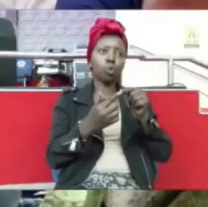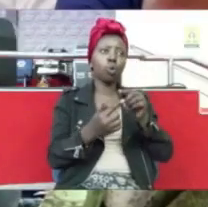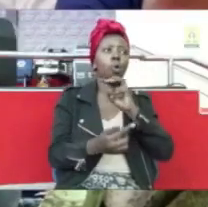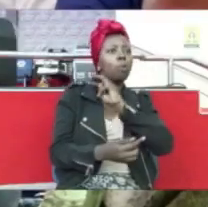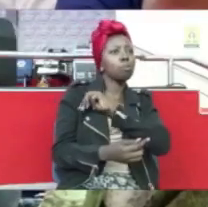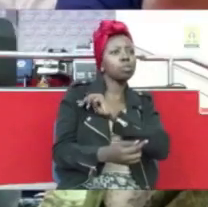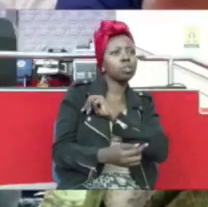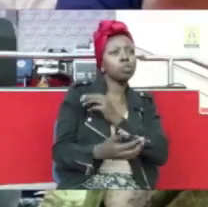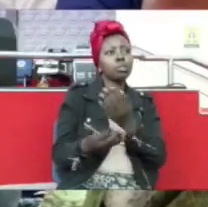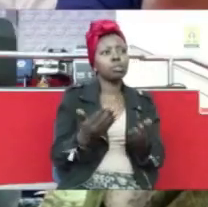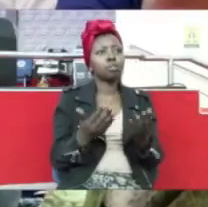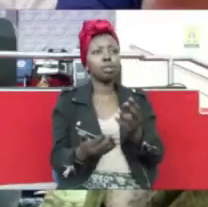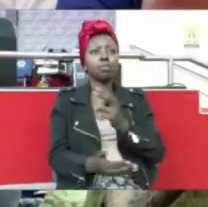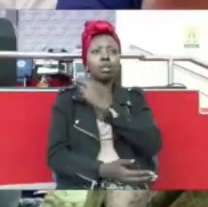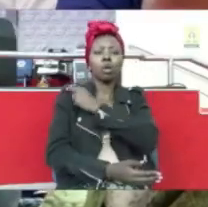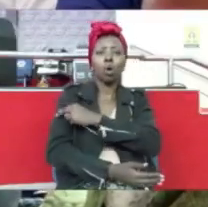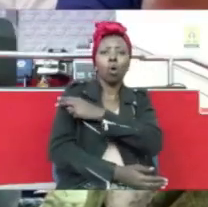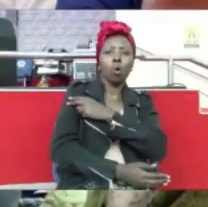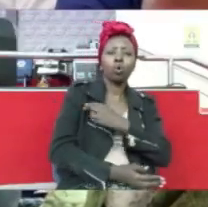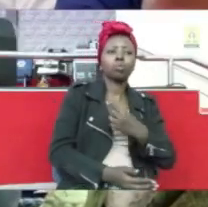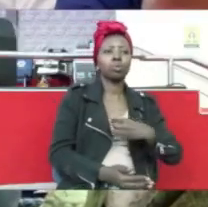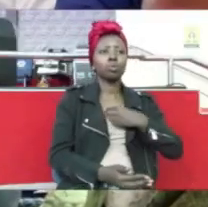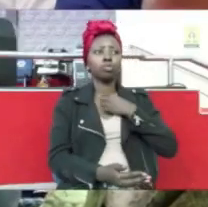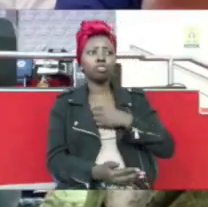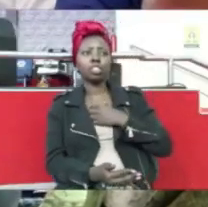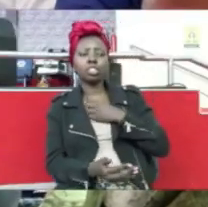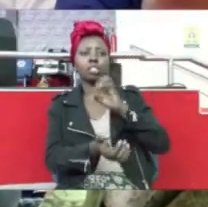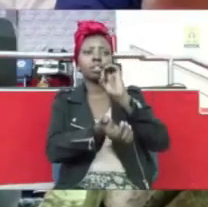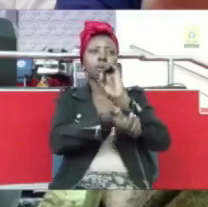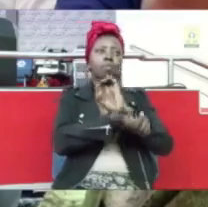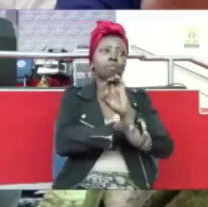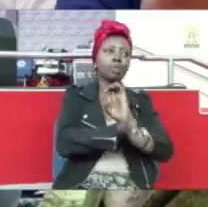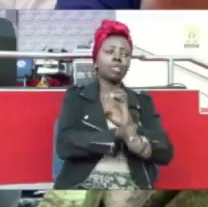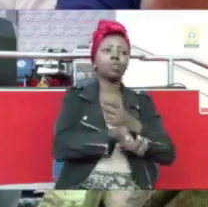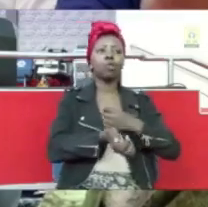financier. We have 1.2